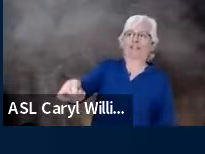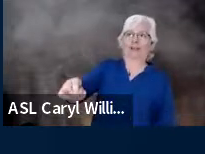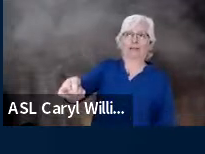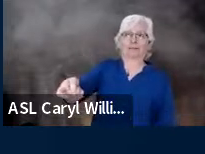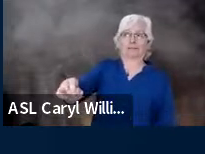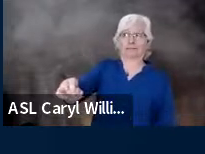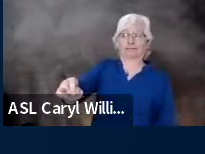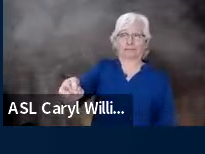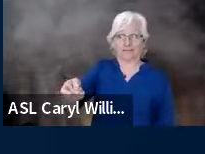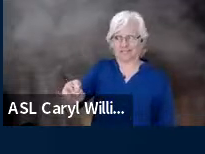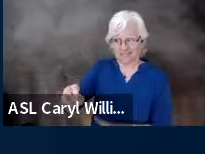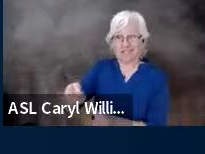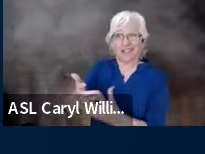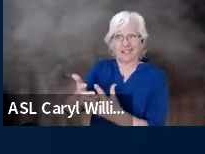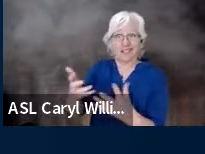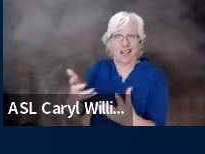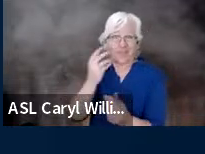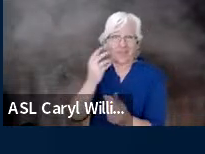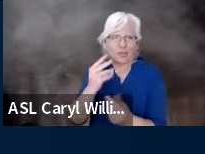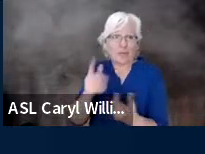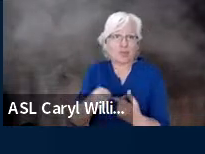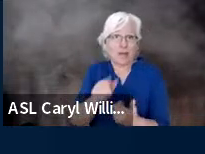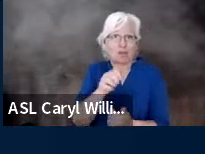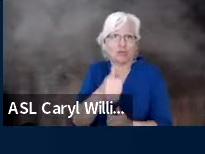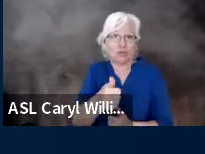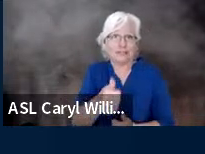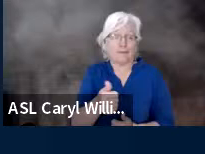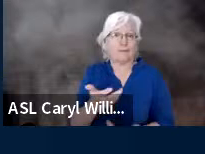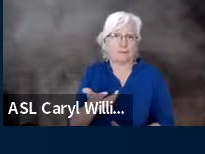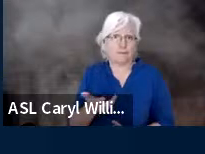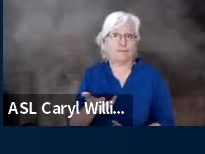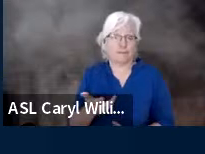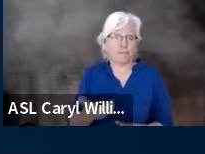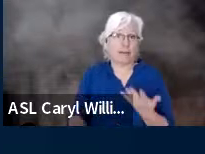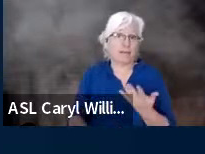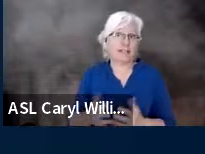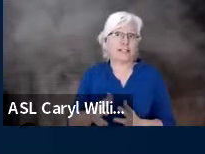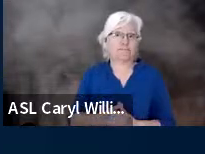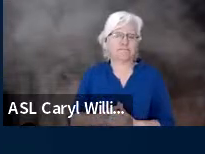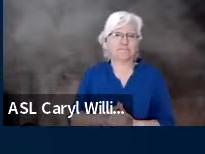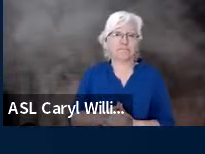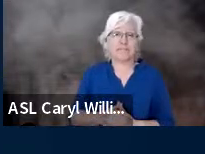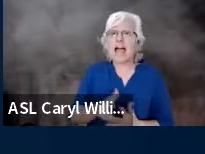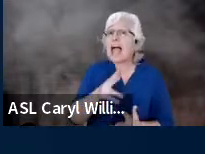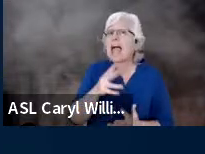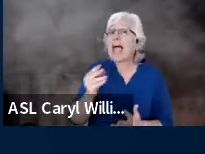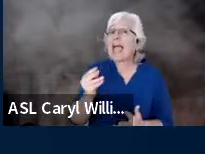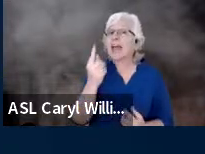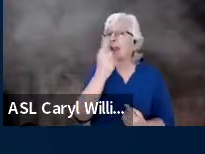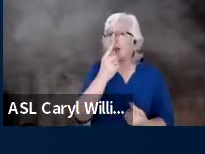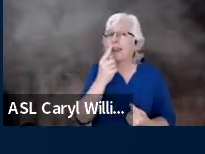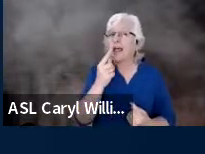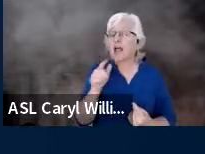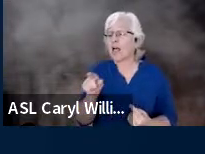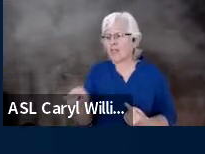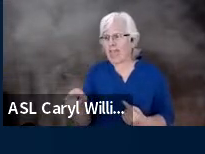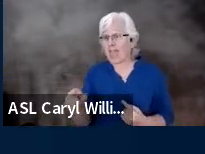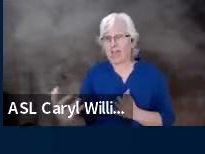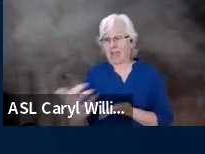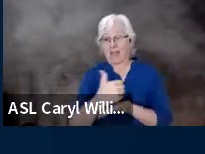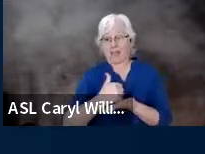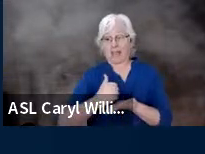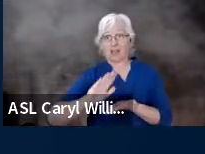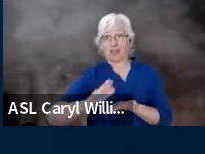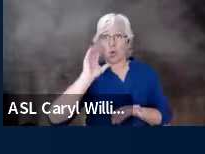bit of information about yourself, and how is that data then used? So